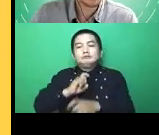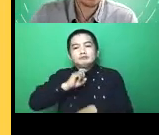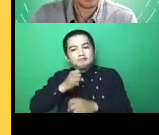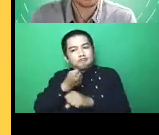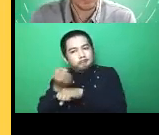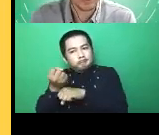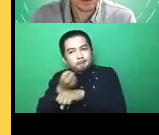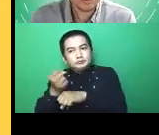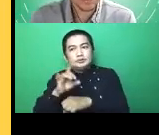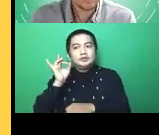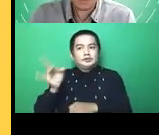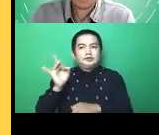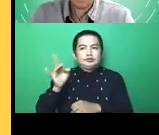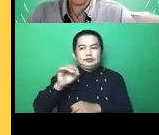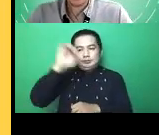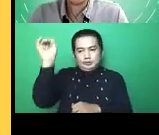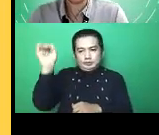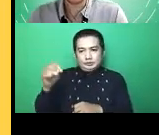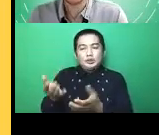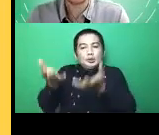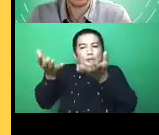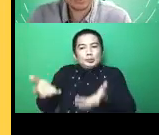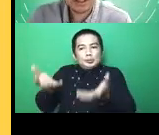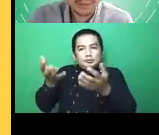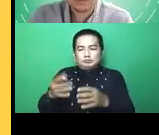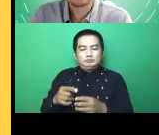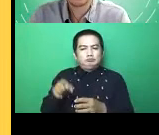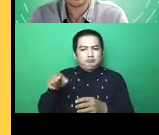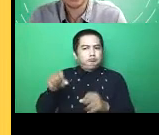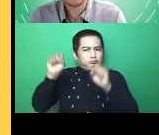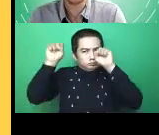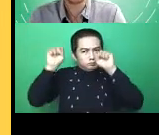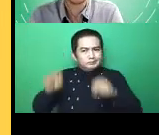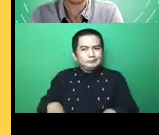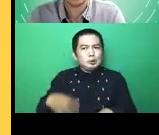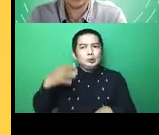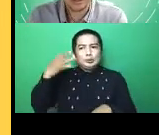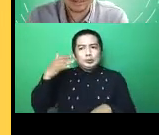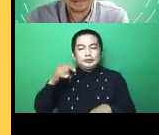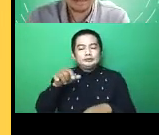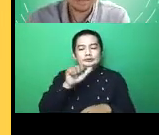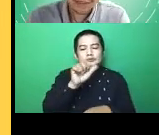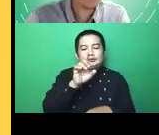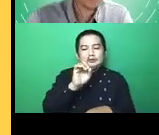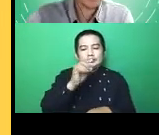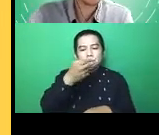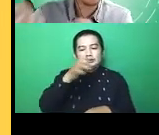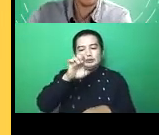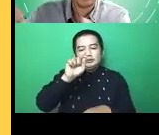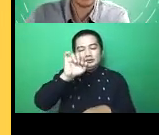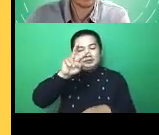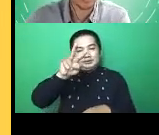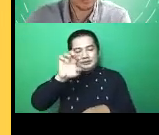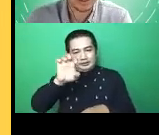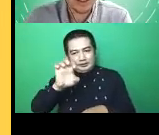only 80% the weight. And those kinds of innovations are possible because of additive manufacturing. If I were to ask you to make